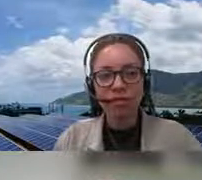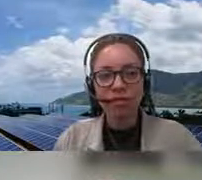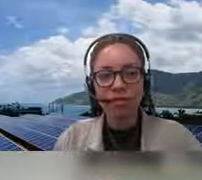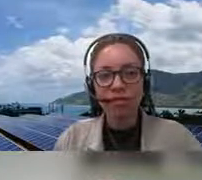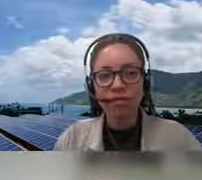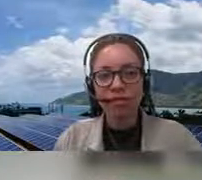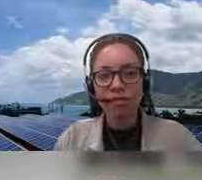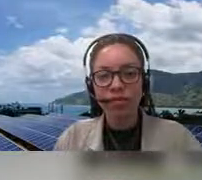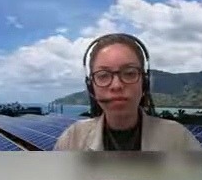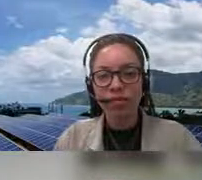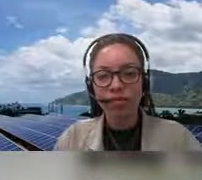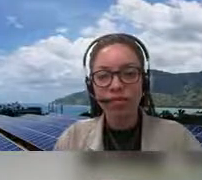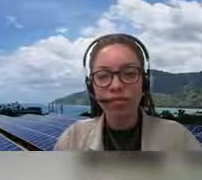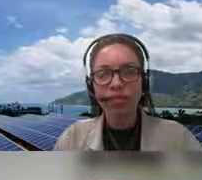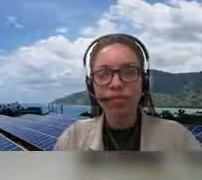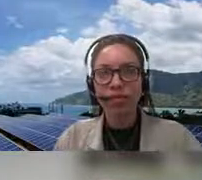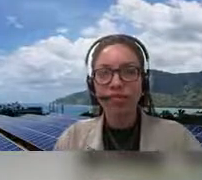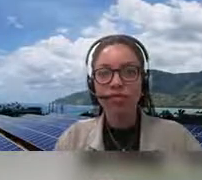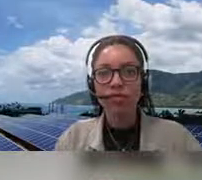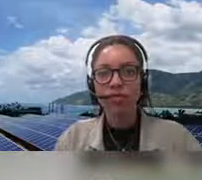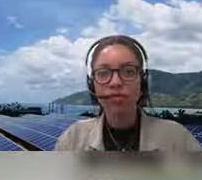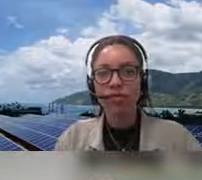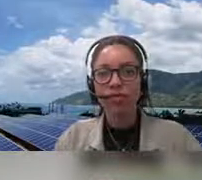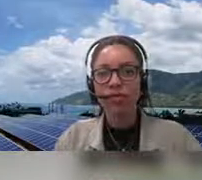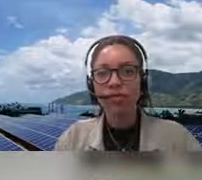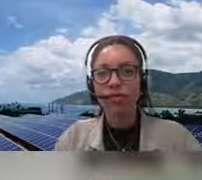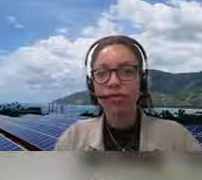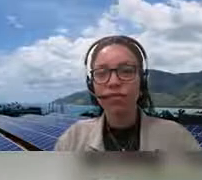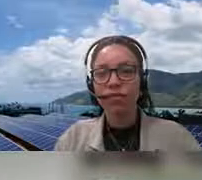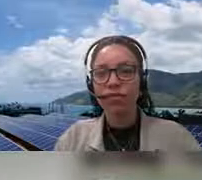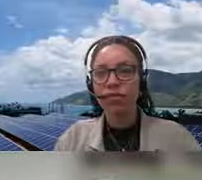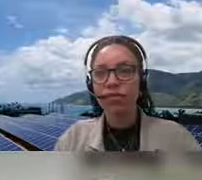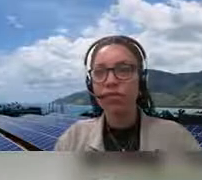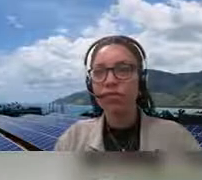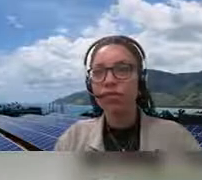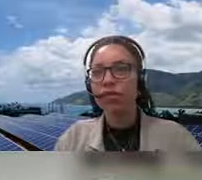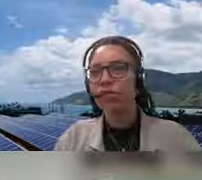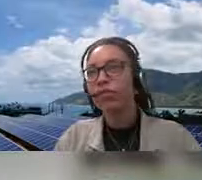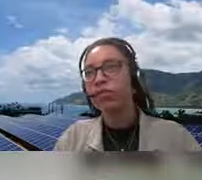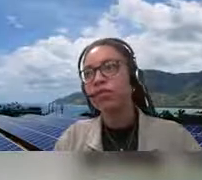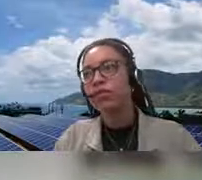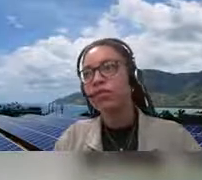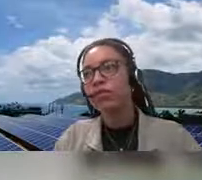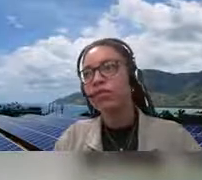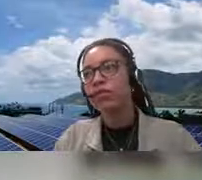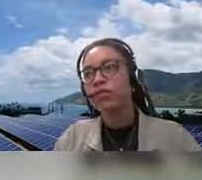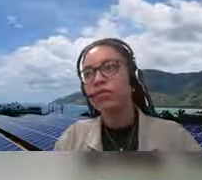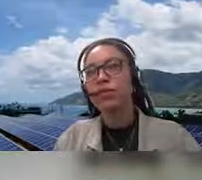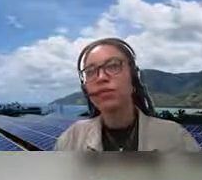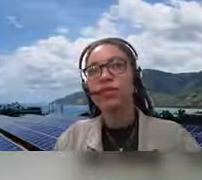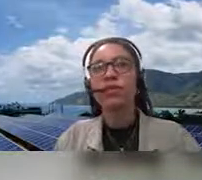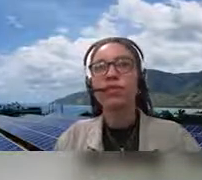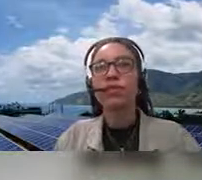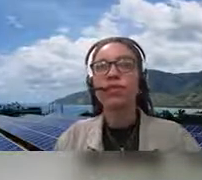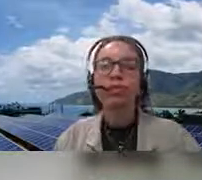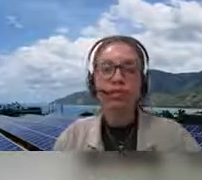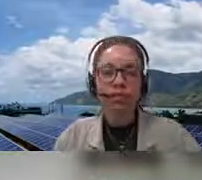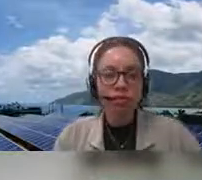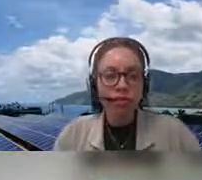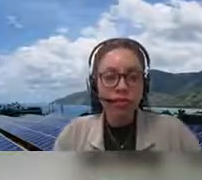to work through what the new direction might mean for them, for their businesses and for their communities. For